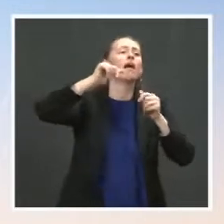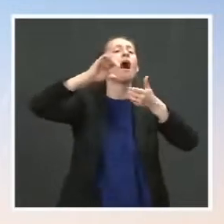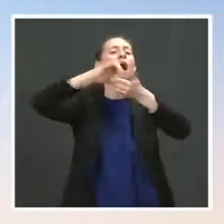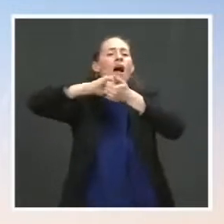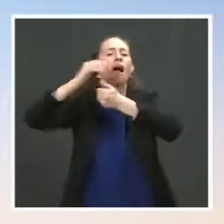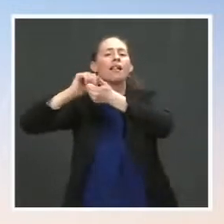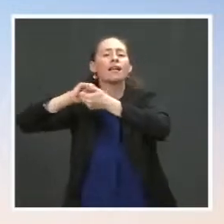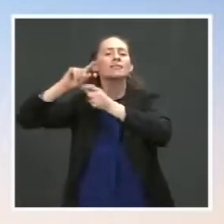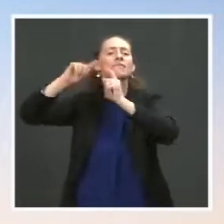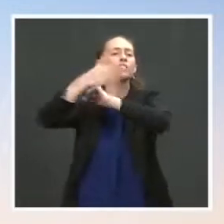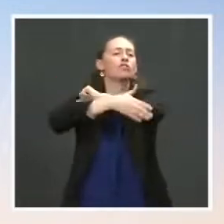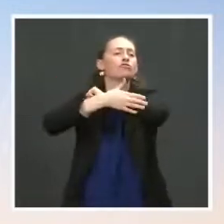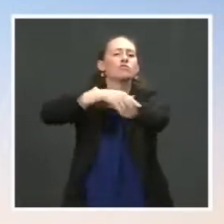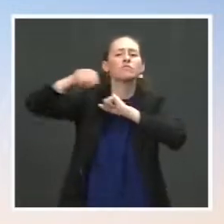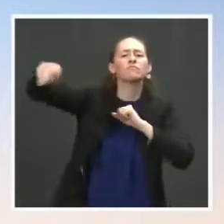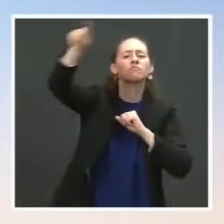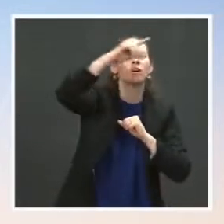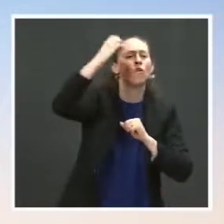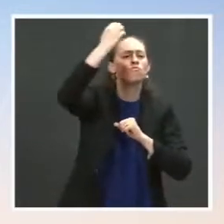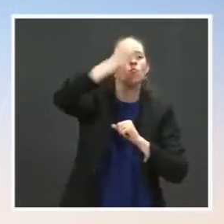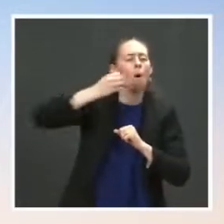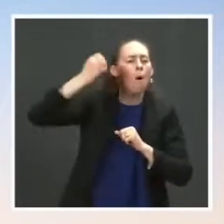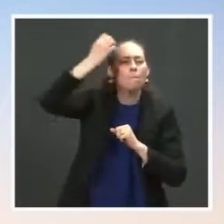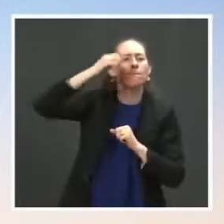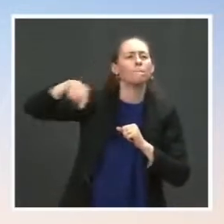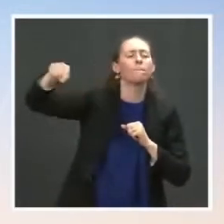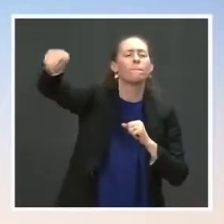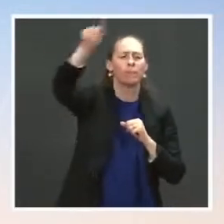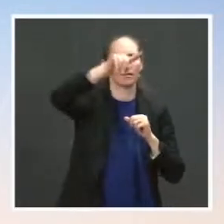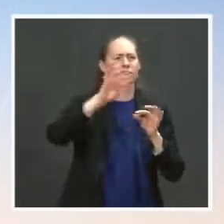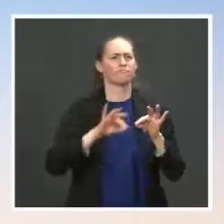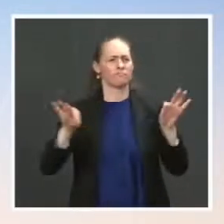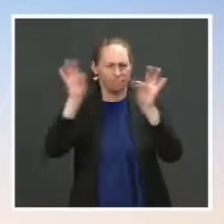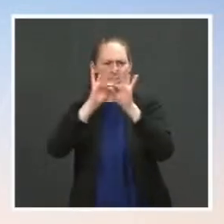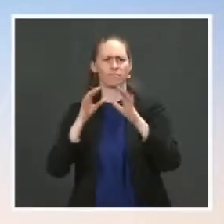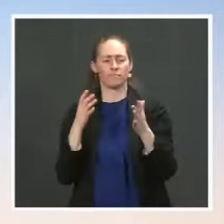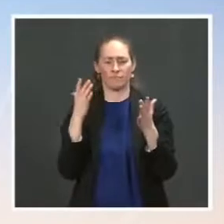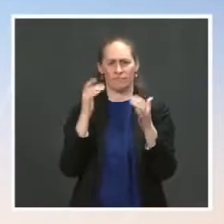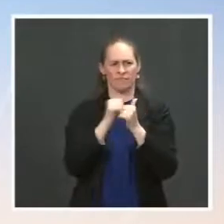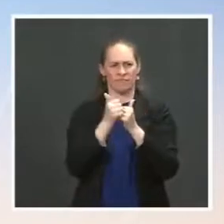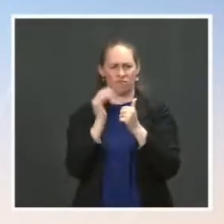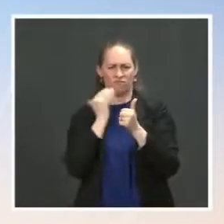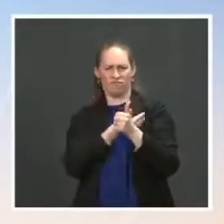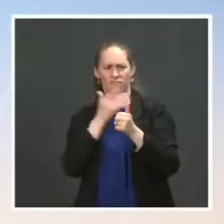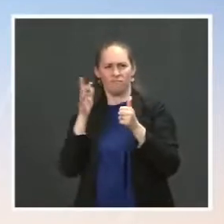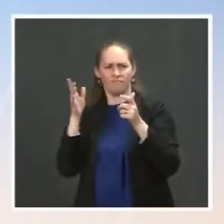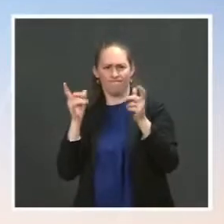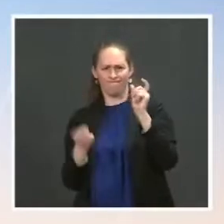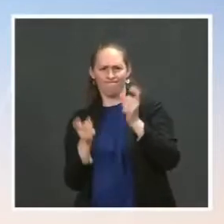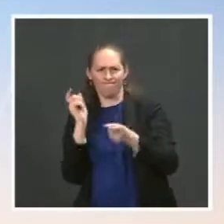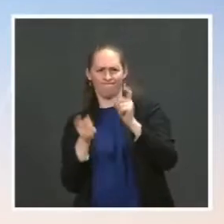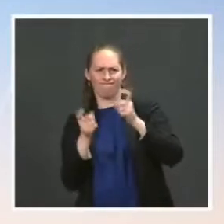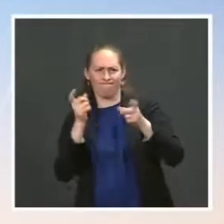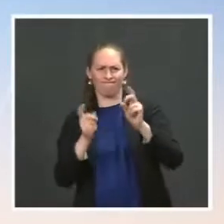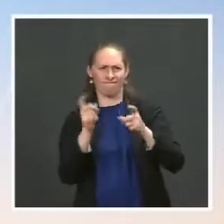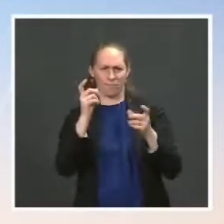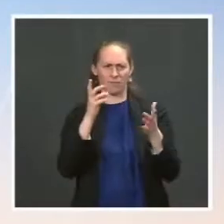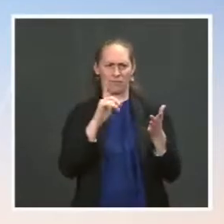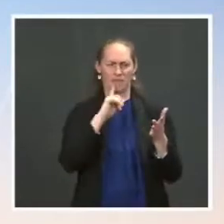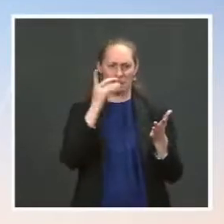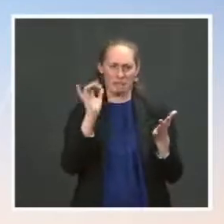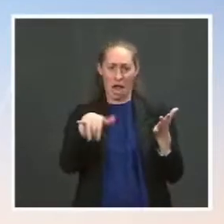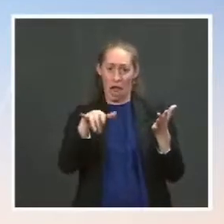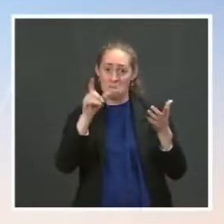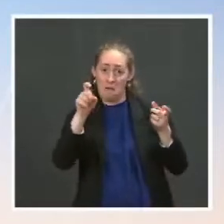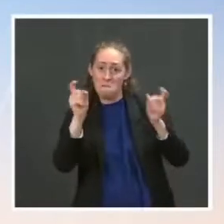that's how we're approaching it. In terms of assessments of their changes in behavior, I would leave that to all of you to assess. But how do you characterize the